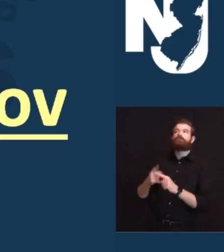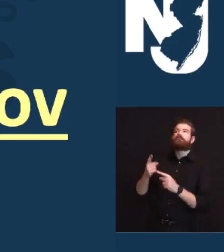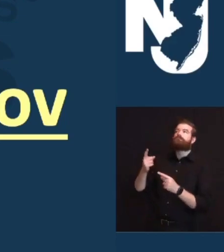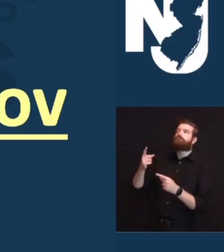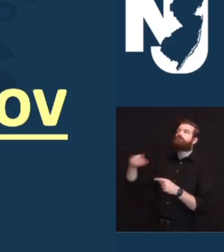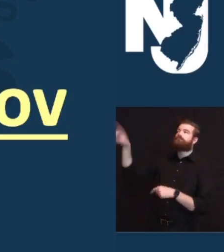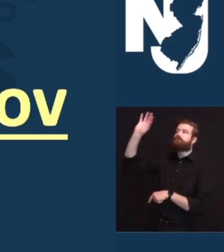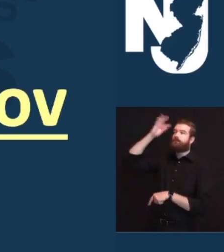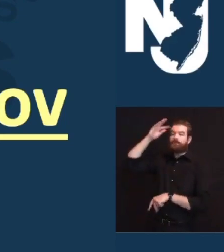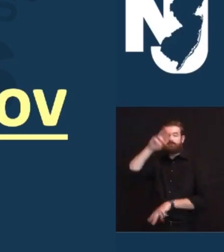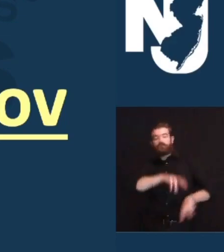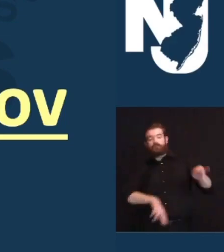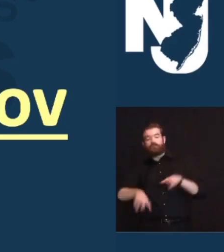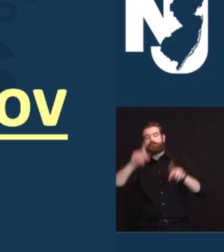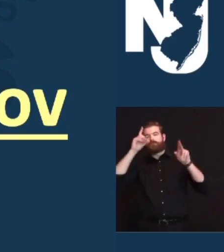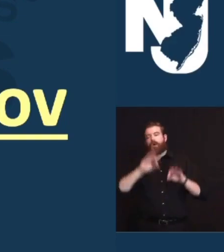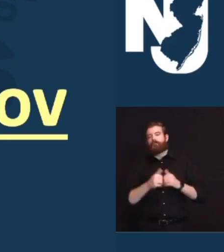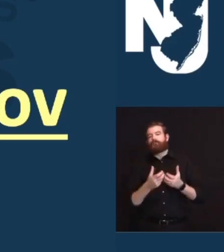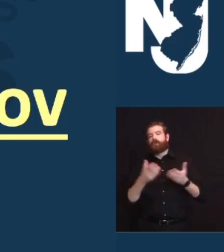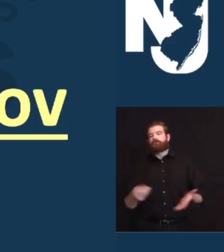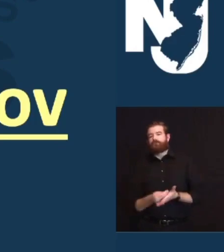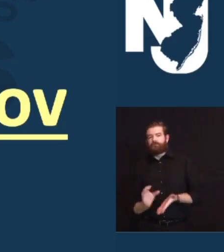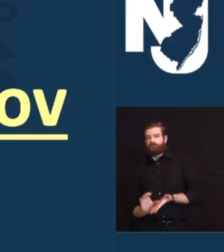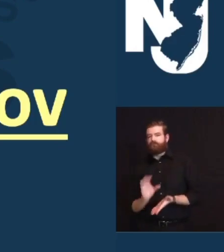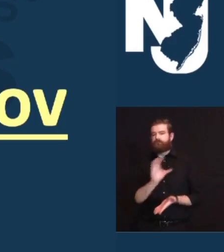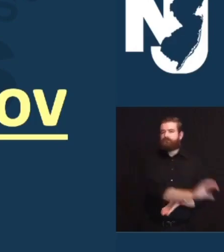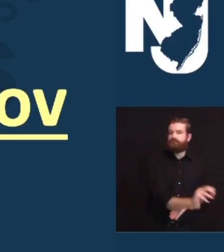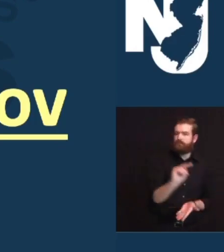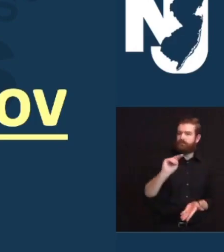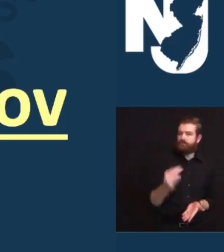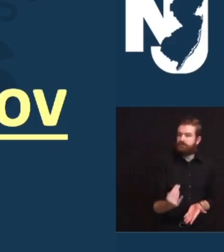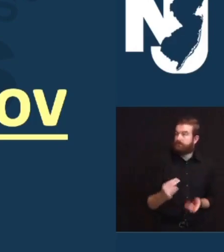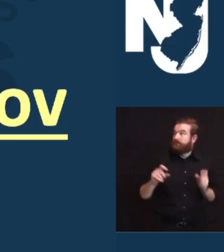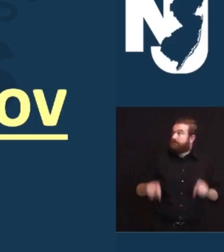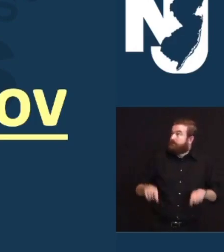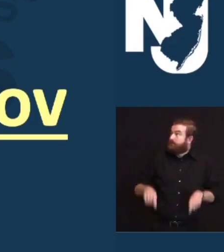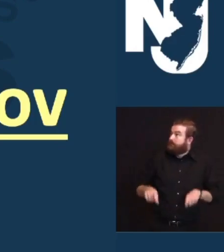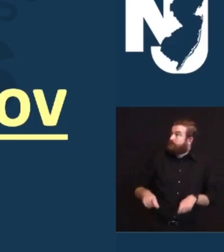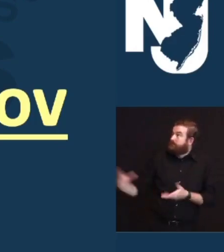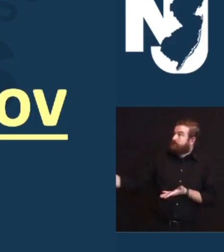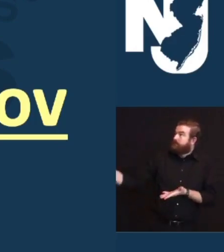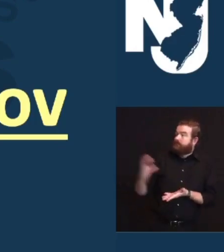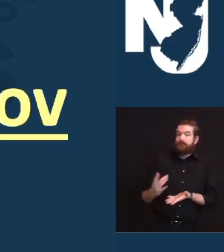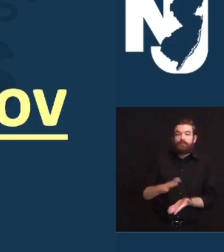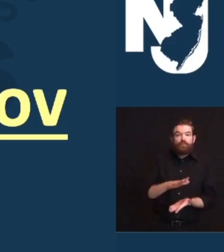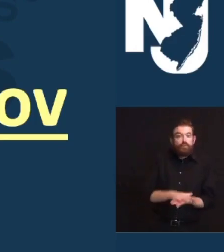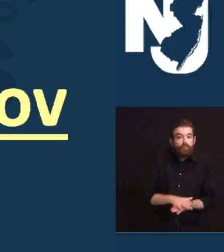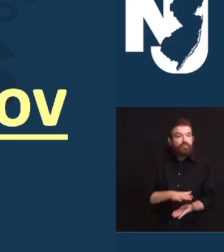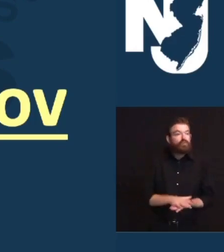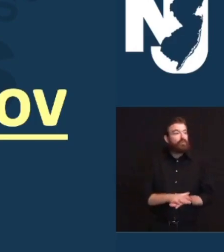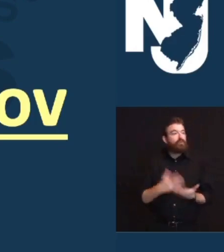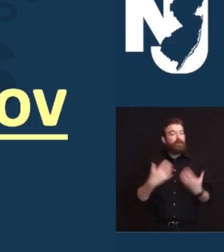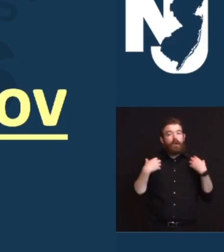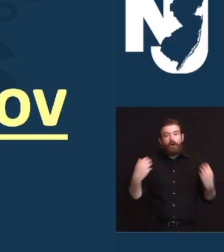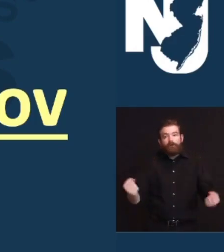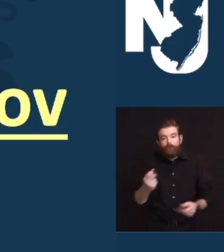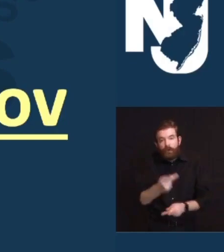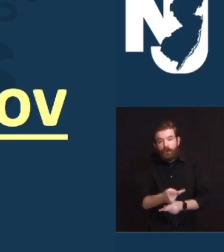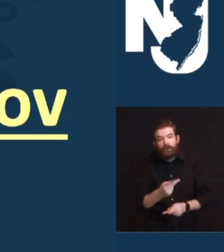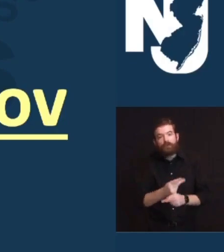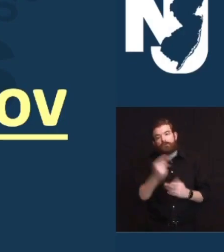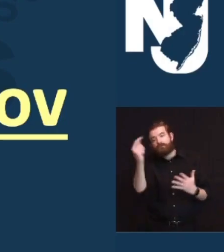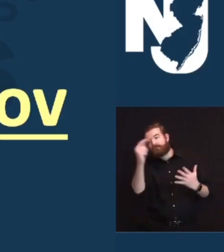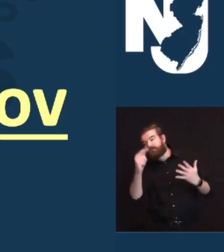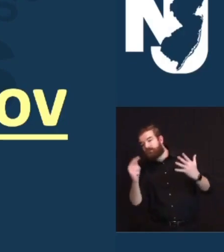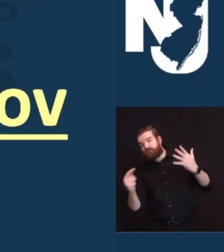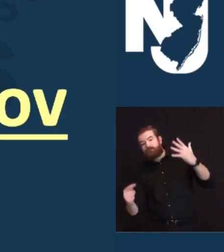mass transit systems, our communities, and so much more. Again, this is literally the last call. Go